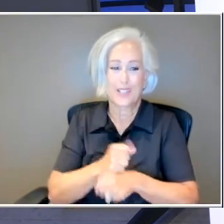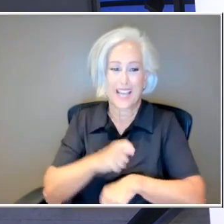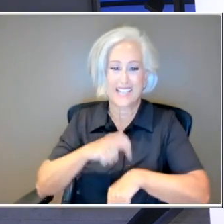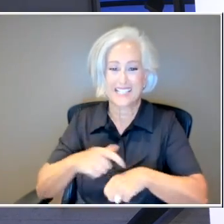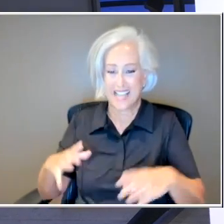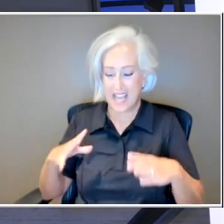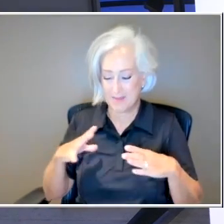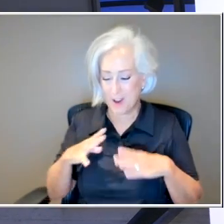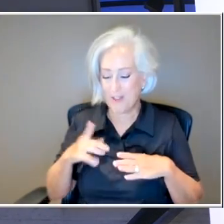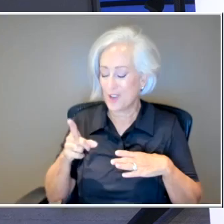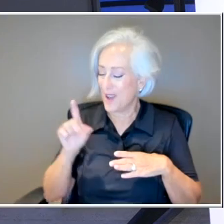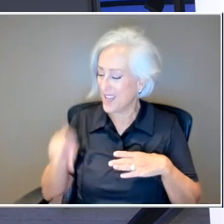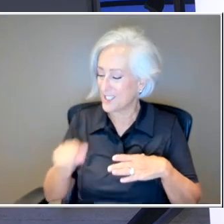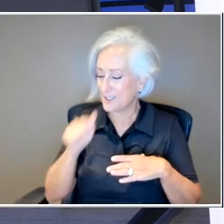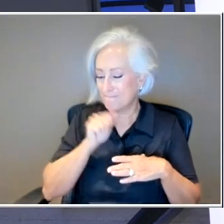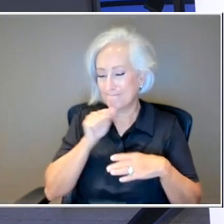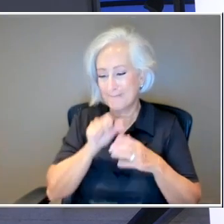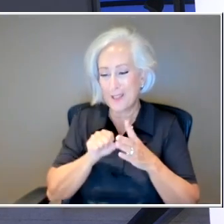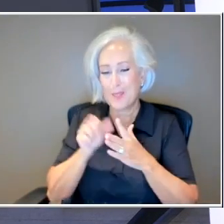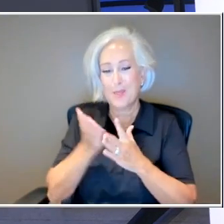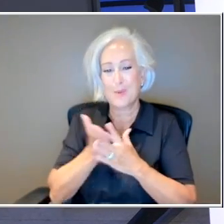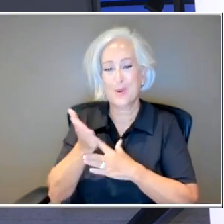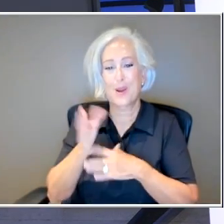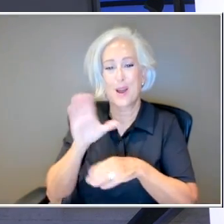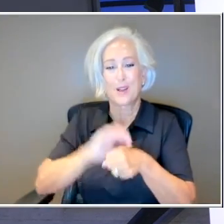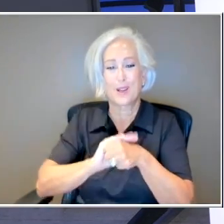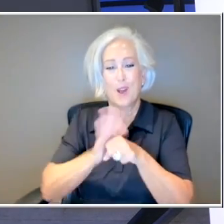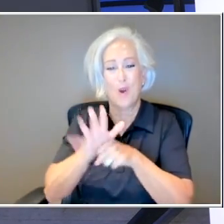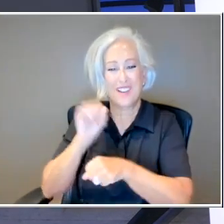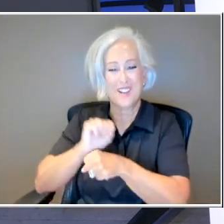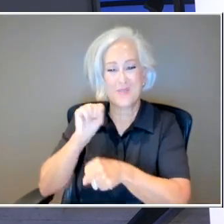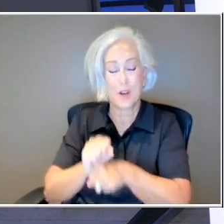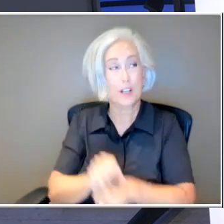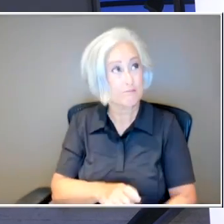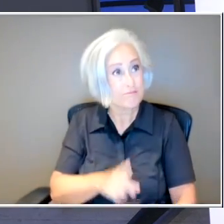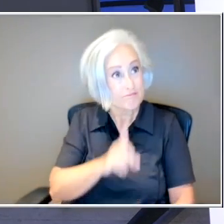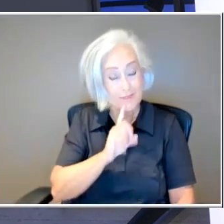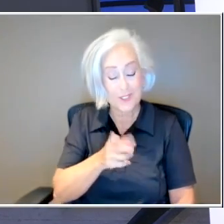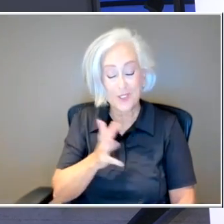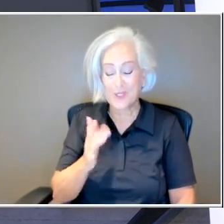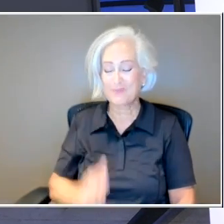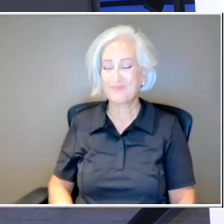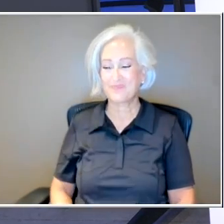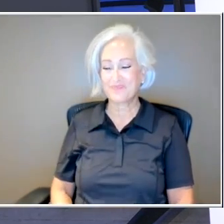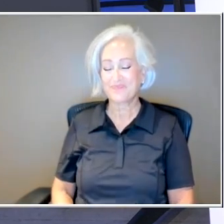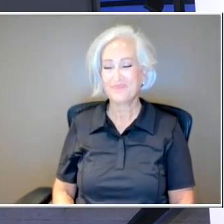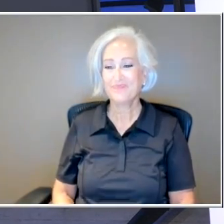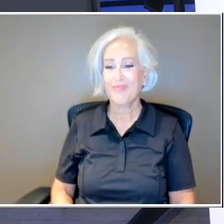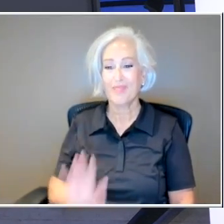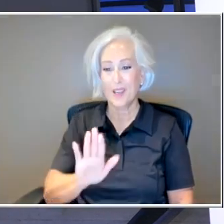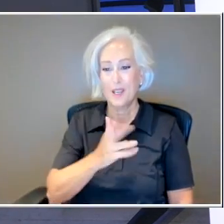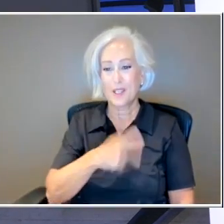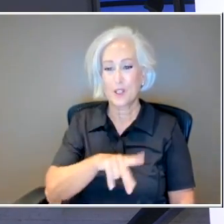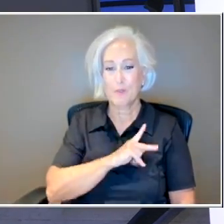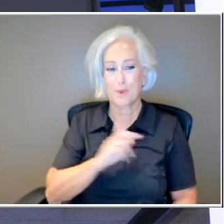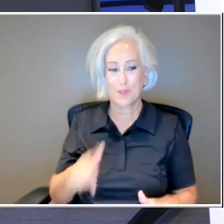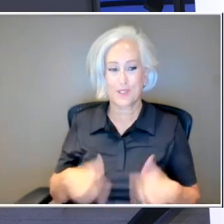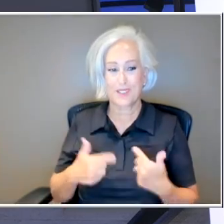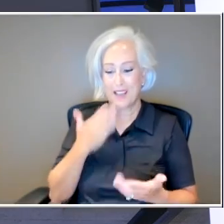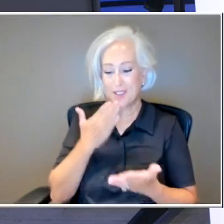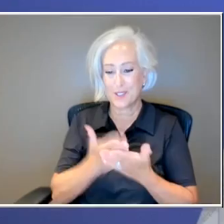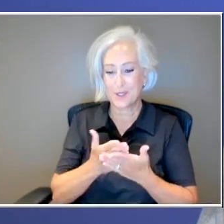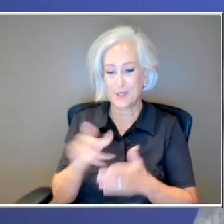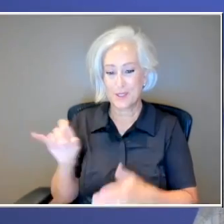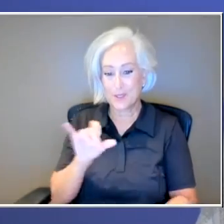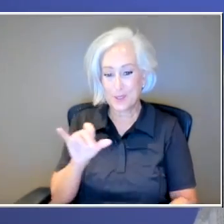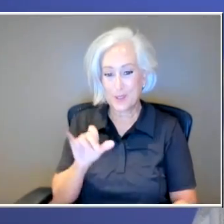keep going. That's true, I guess. Yeah, Yeah. that's true. Yeah. Personal life's doing pretty good too, Ava, I hear. Yes.